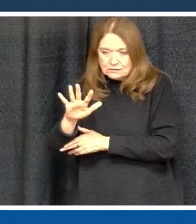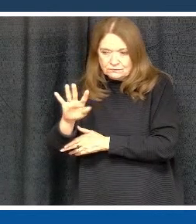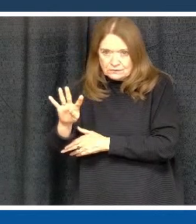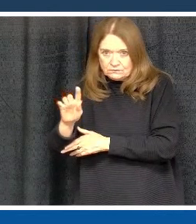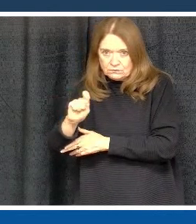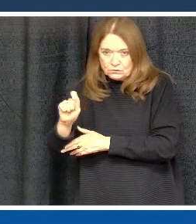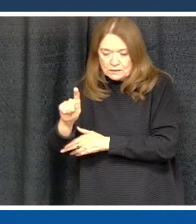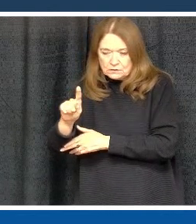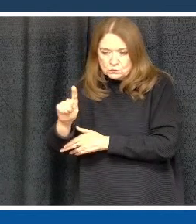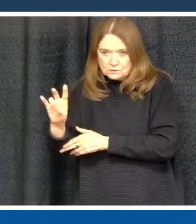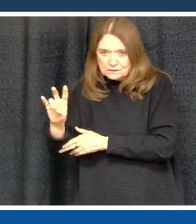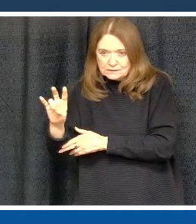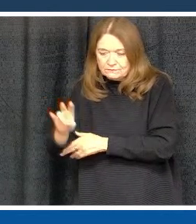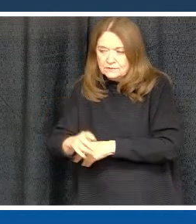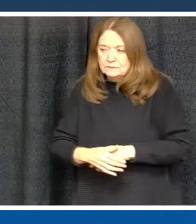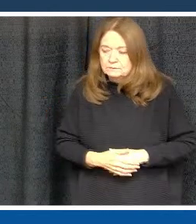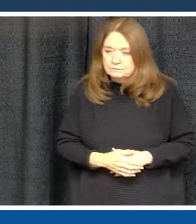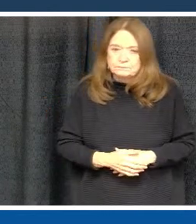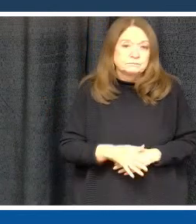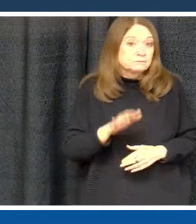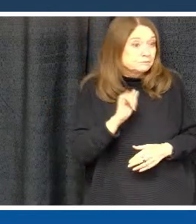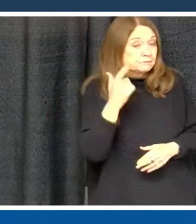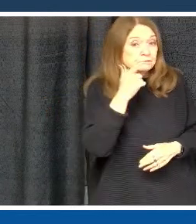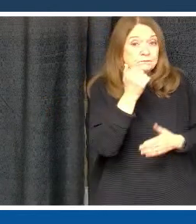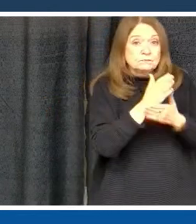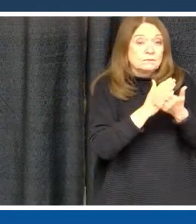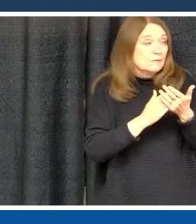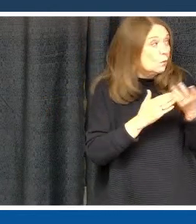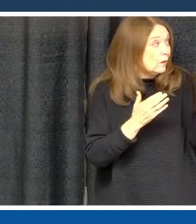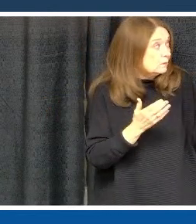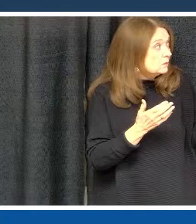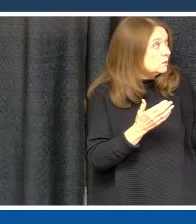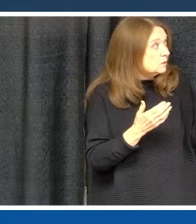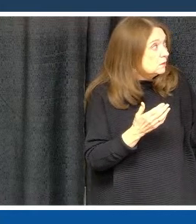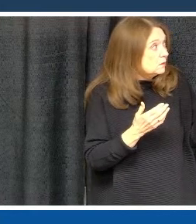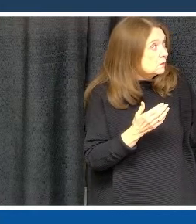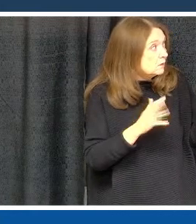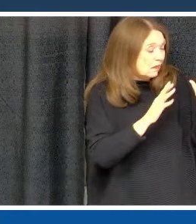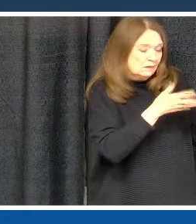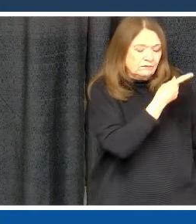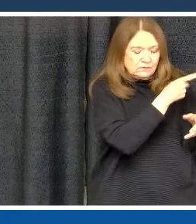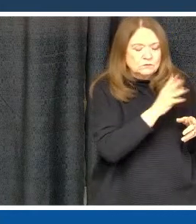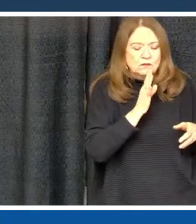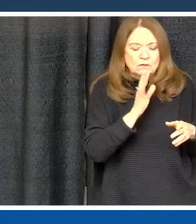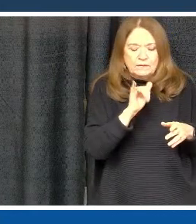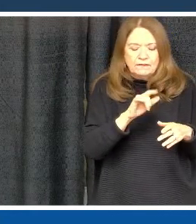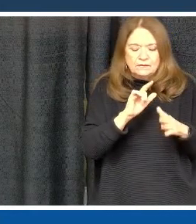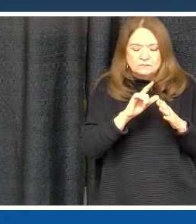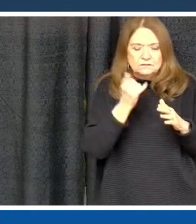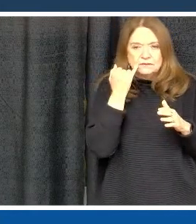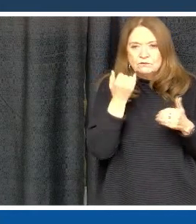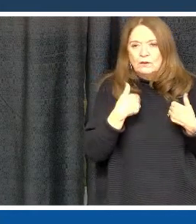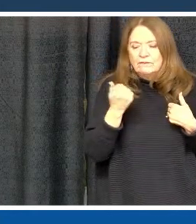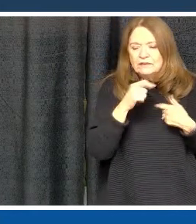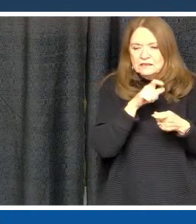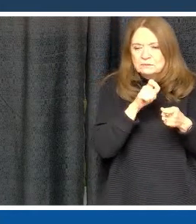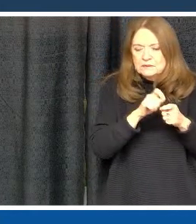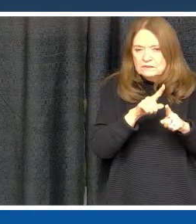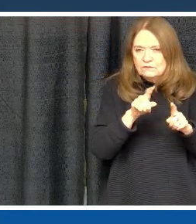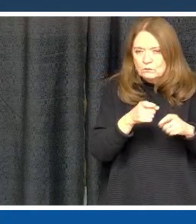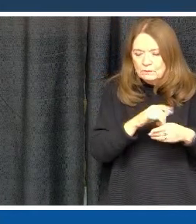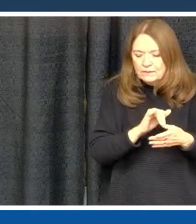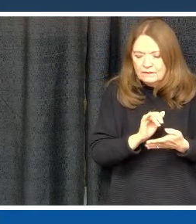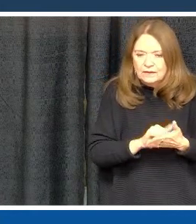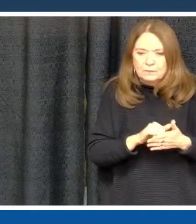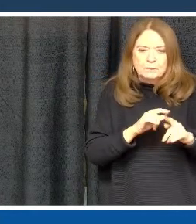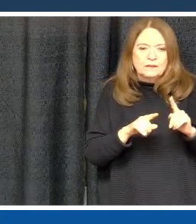6-54-107. This is because some of the well, I'm going to leave that. We'll talk about that if anybody has any specific questions about that. But